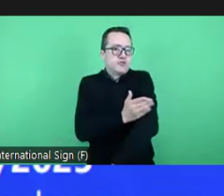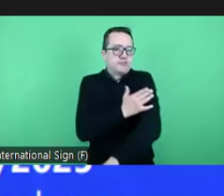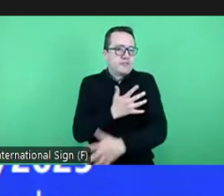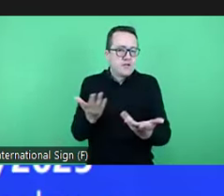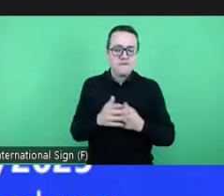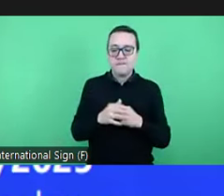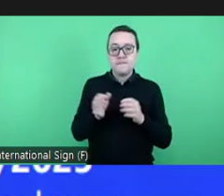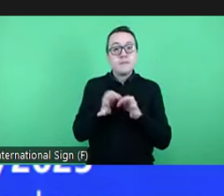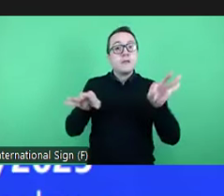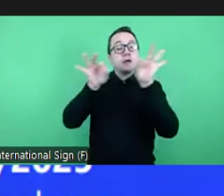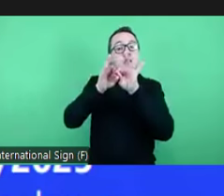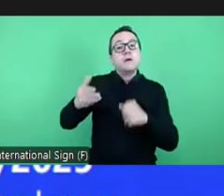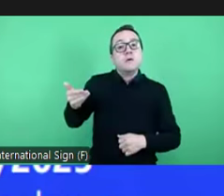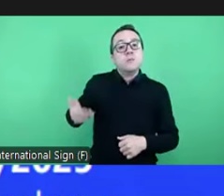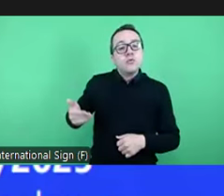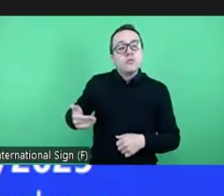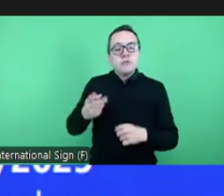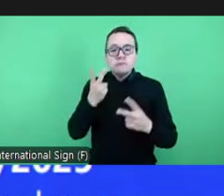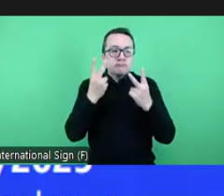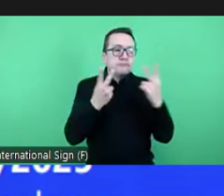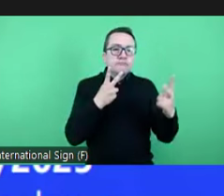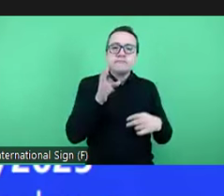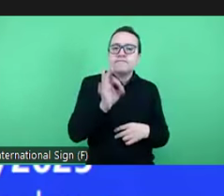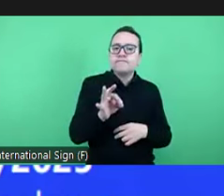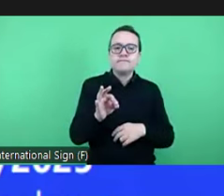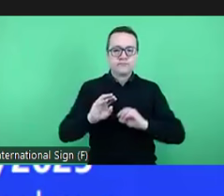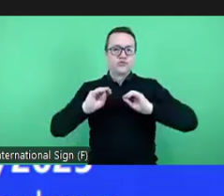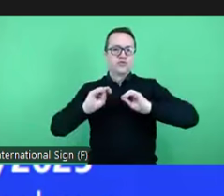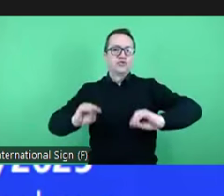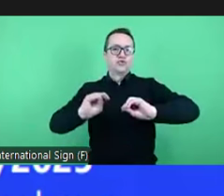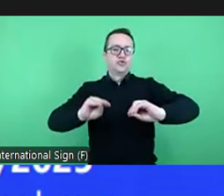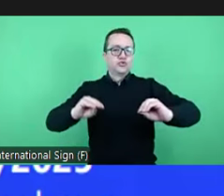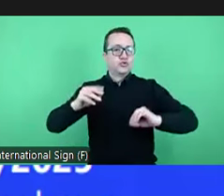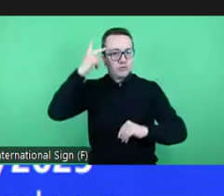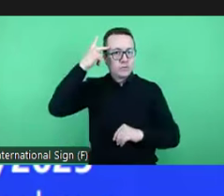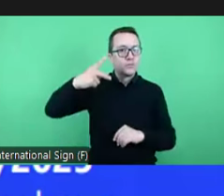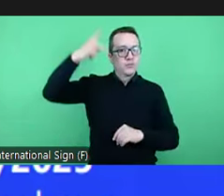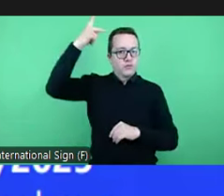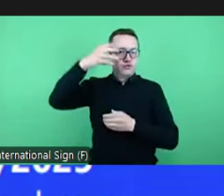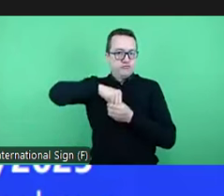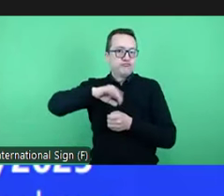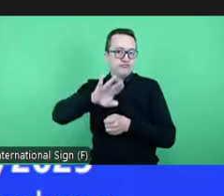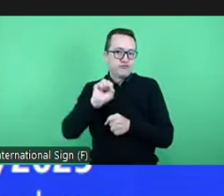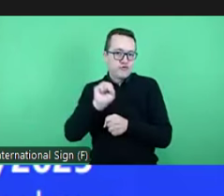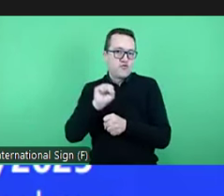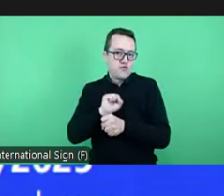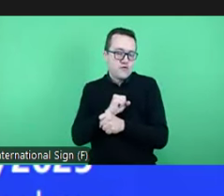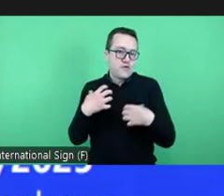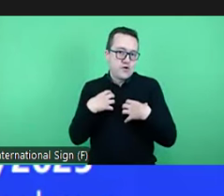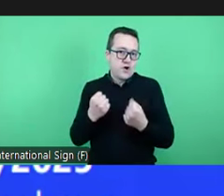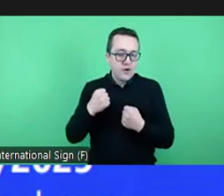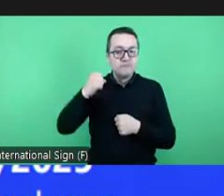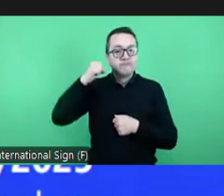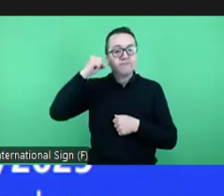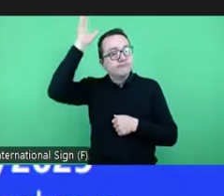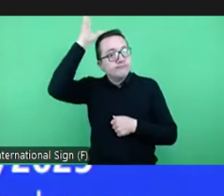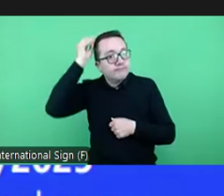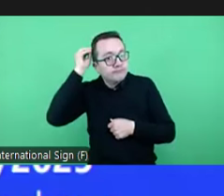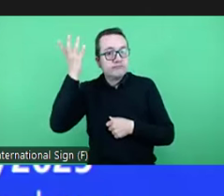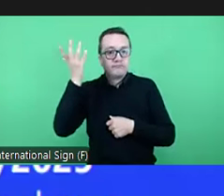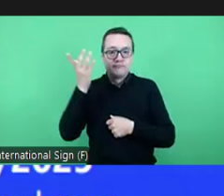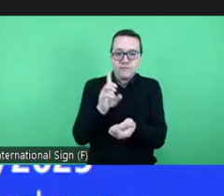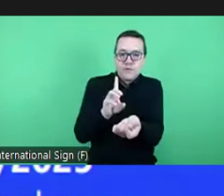atenção especializada, né? Nós temos, de And also, we fato, invest muitas very dificuldades de importantly identificar in em alguns lugares capacity do país